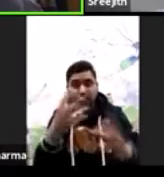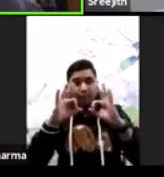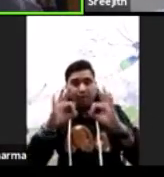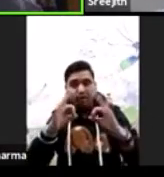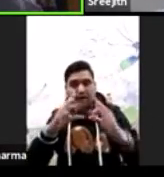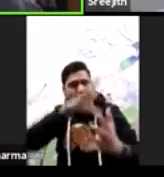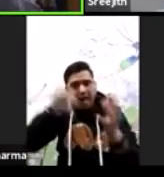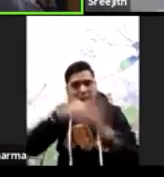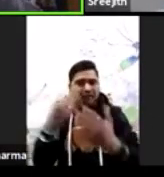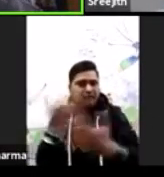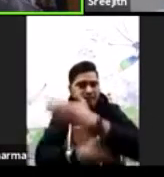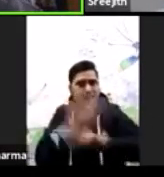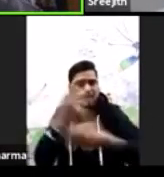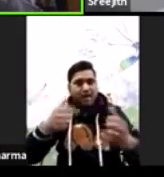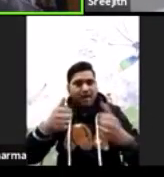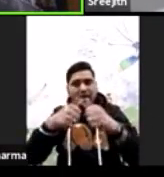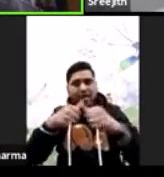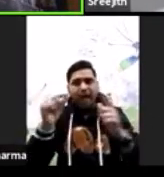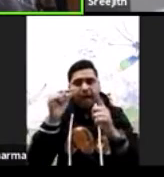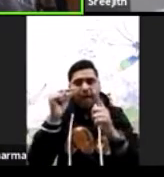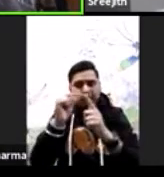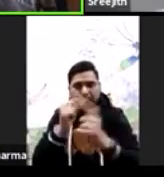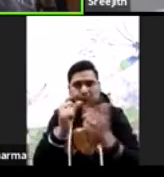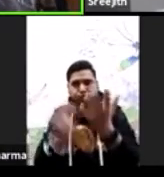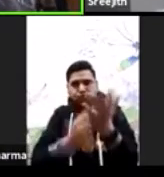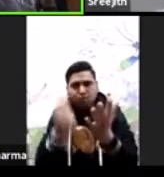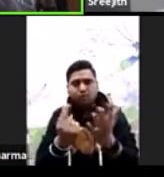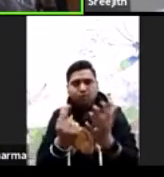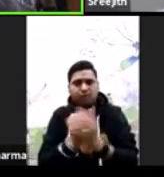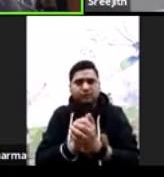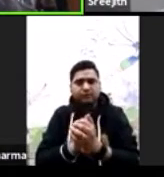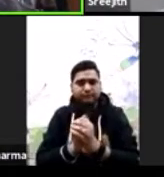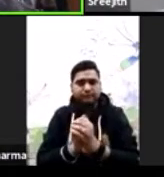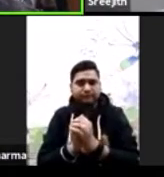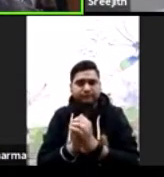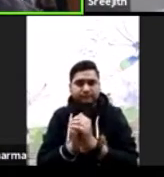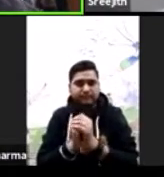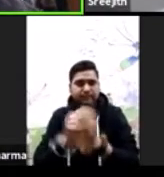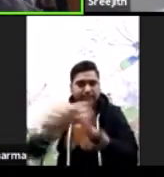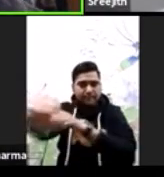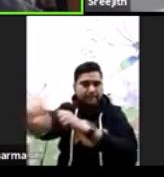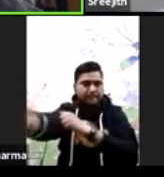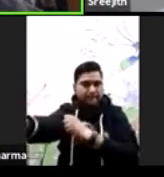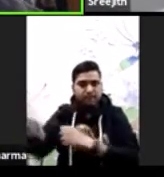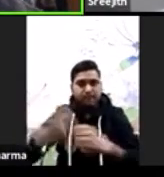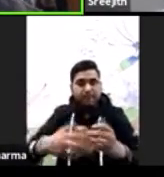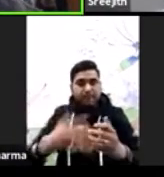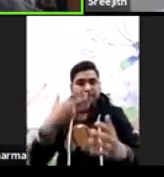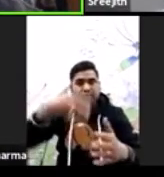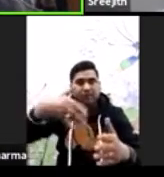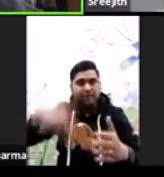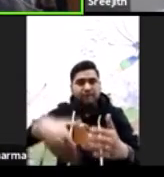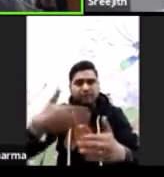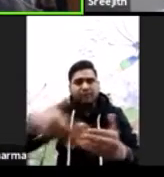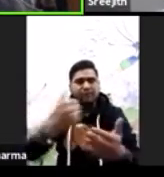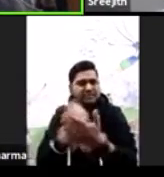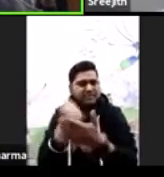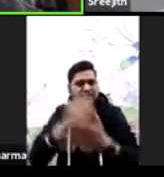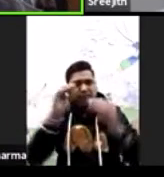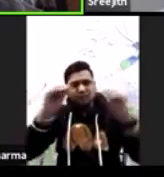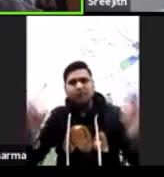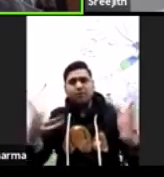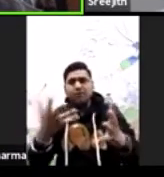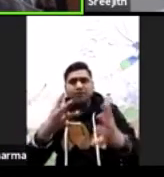will be Sarthak's ability to respond to the amount of responses that are coming. We have already trained 20 desk officers, but that will not be